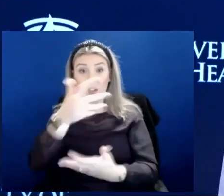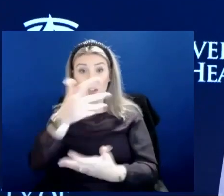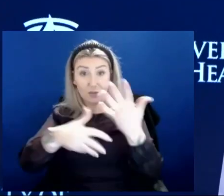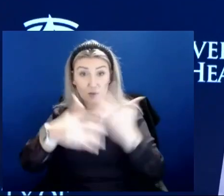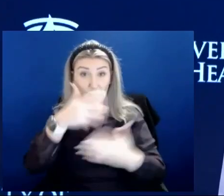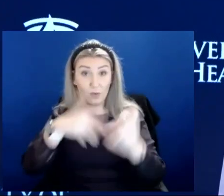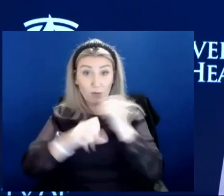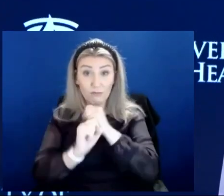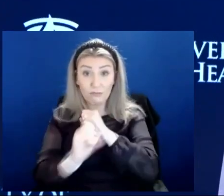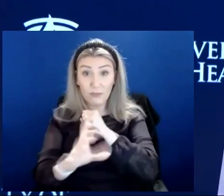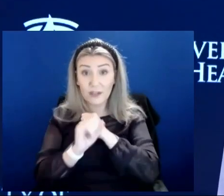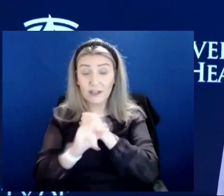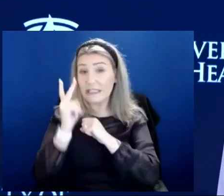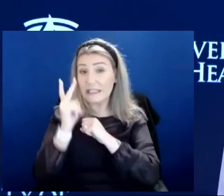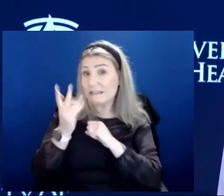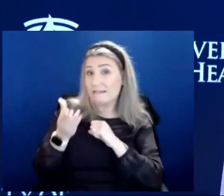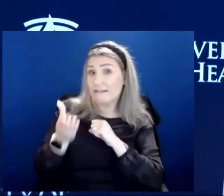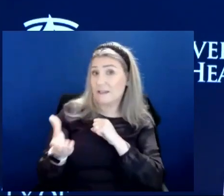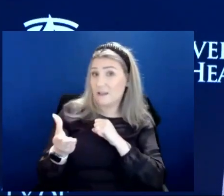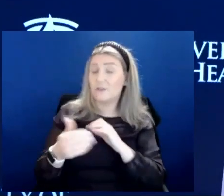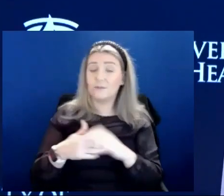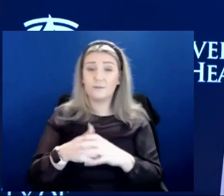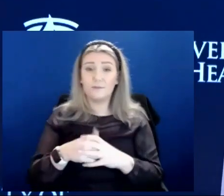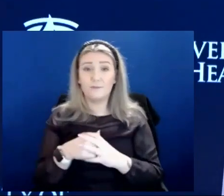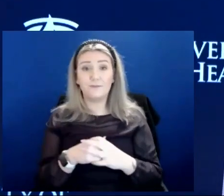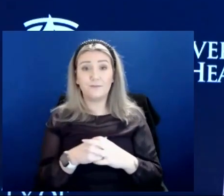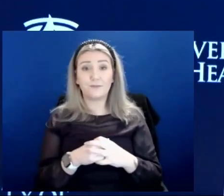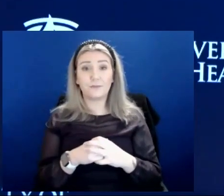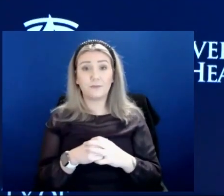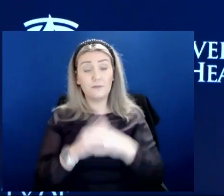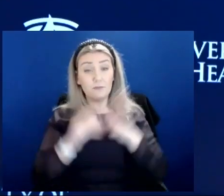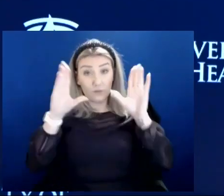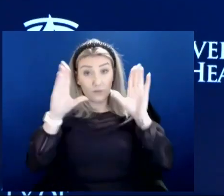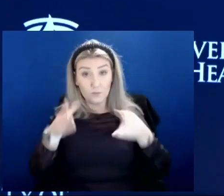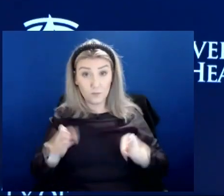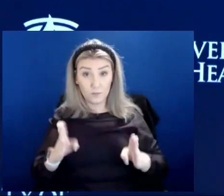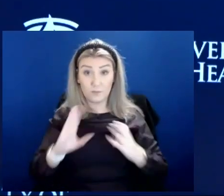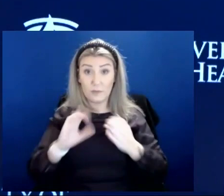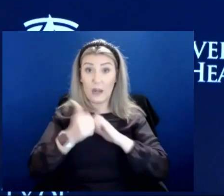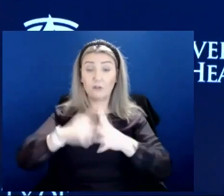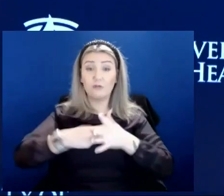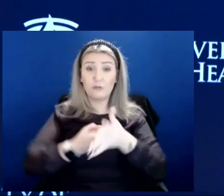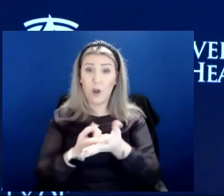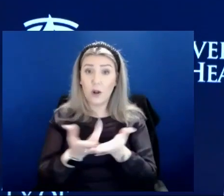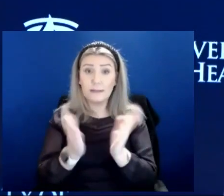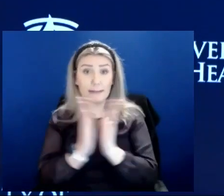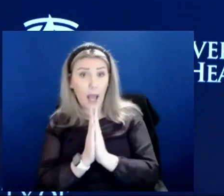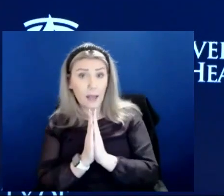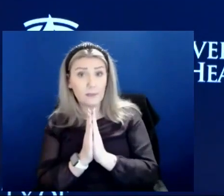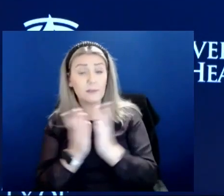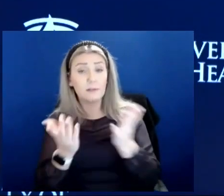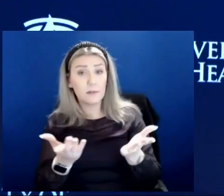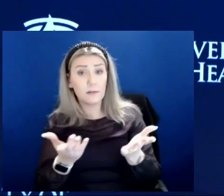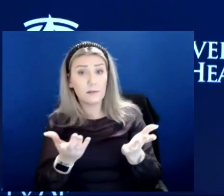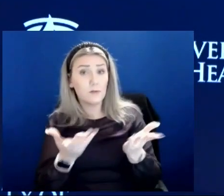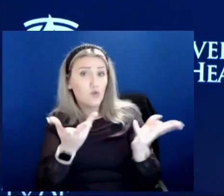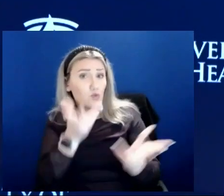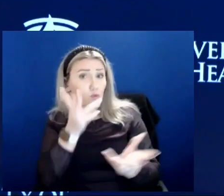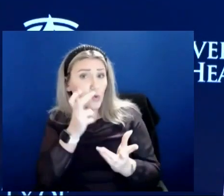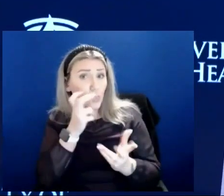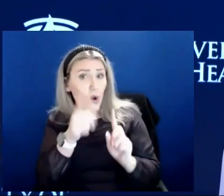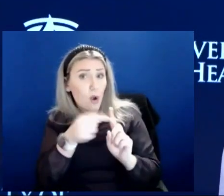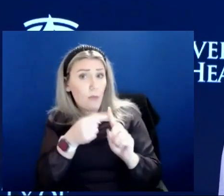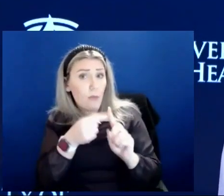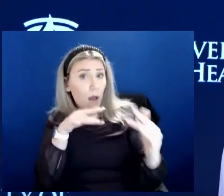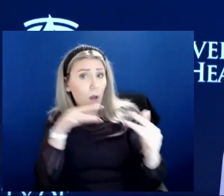certainly seeing it there. And so a great way to start is just to ask, what have you heard about this?